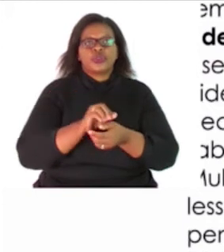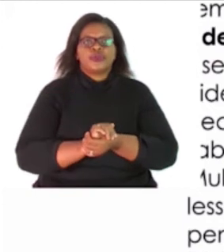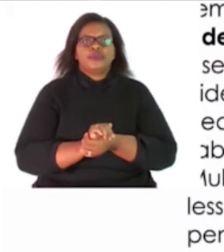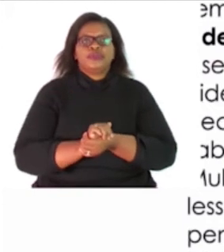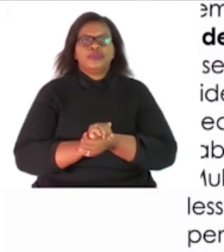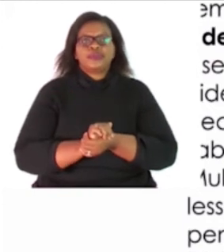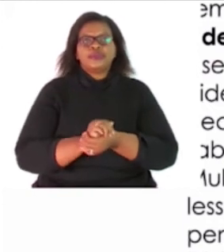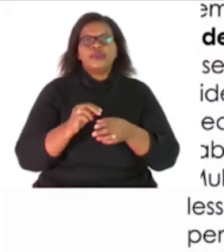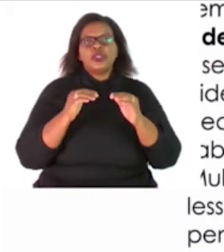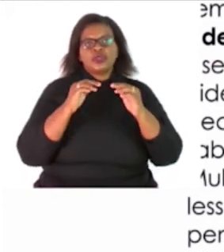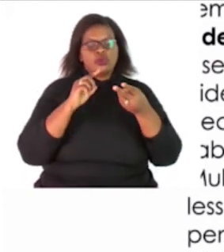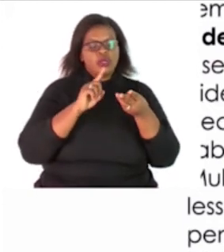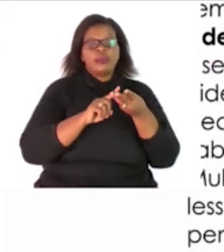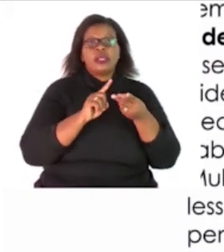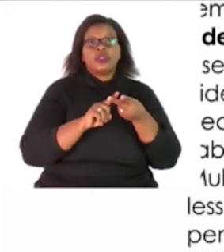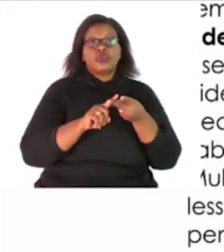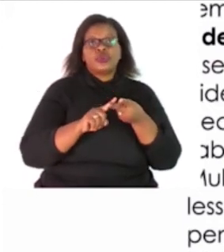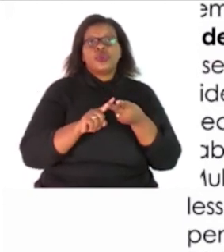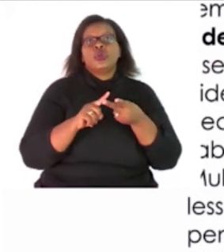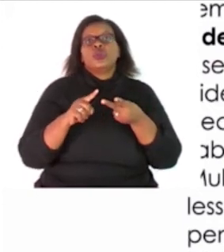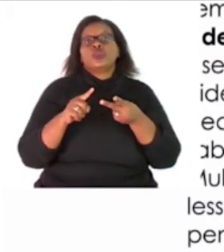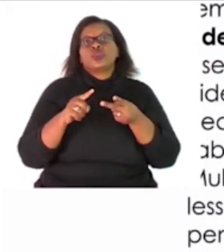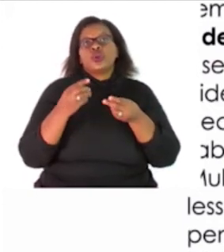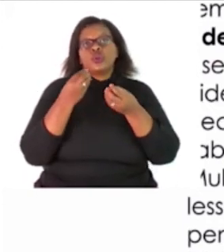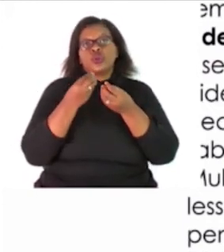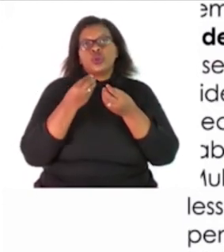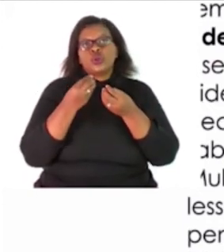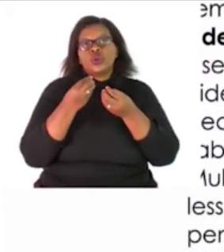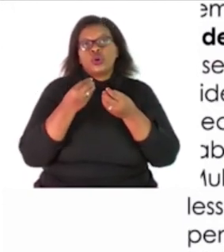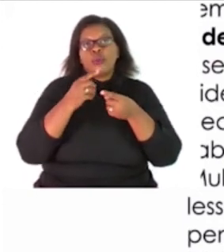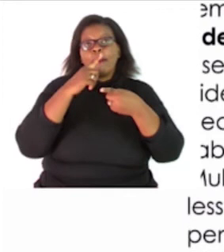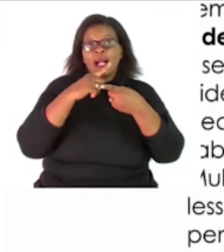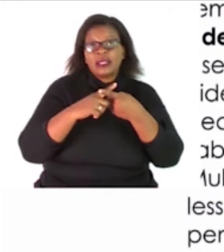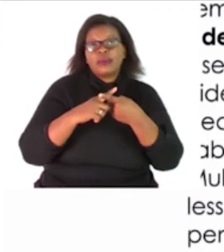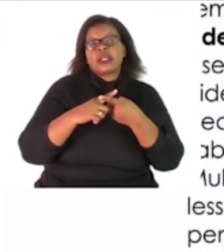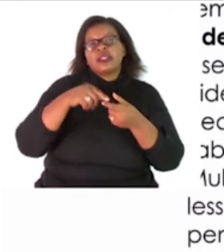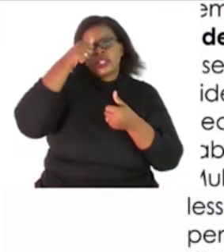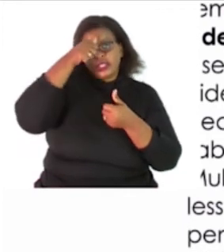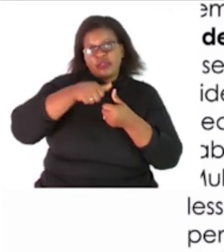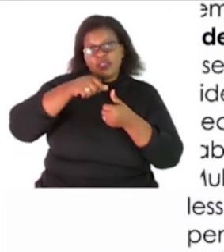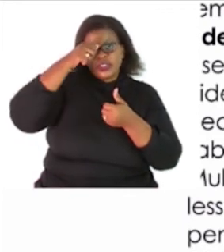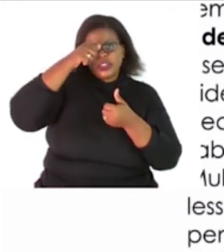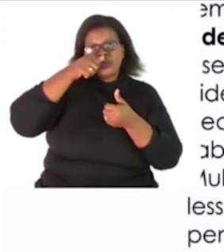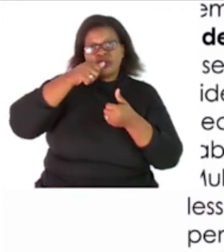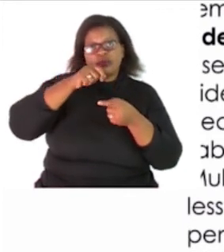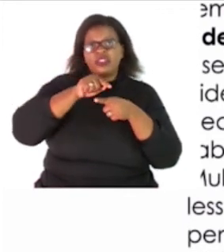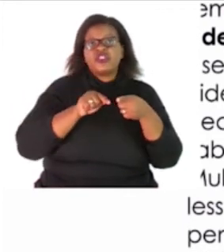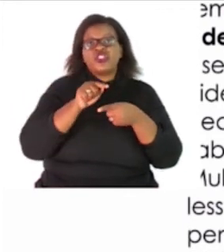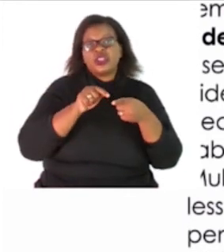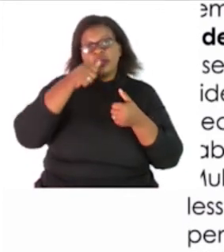Second competency, learner should recall multiplication and division, facts of the